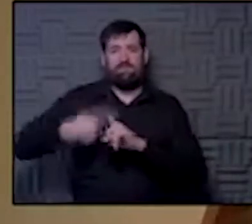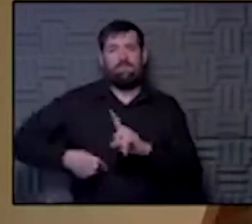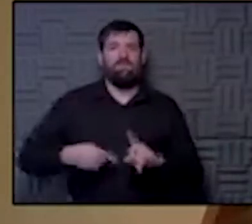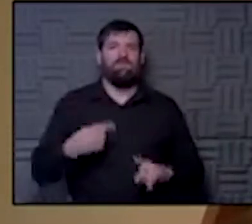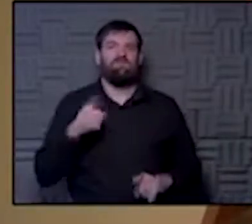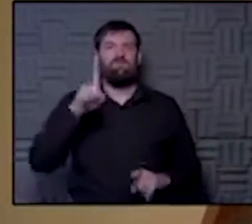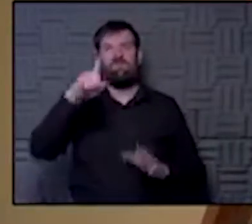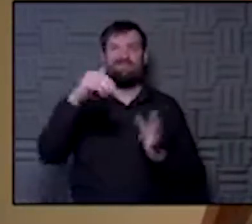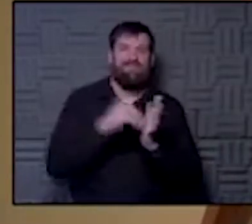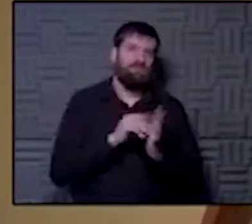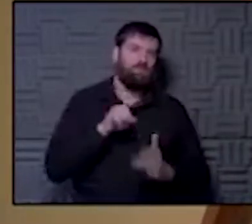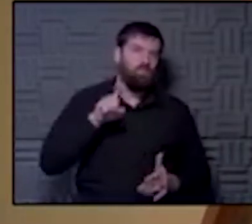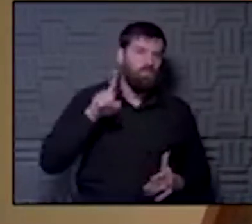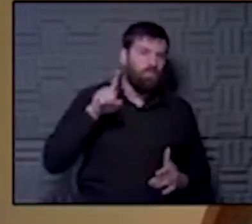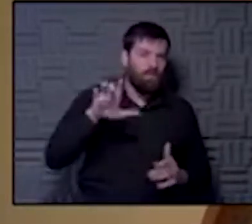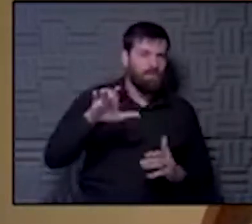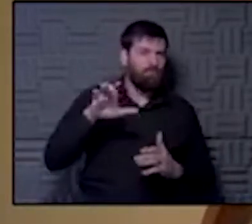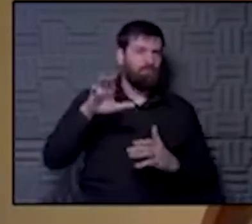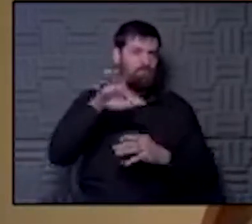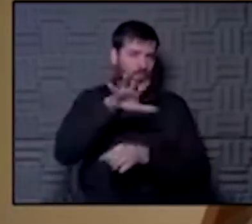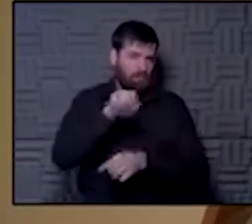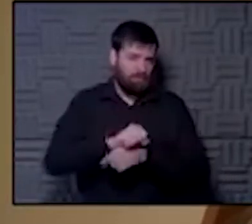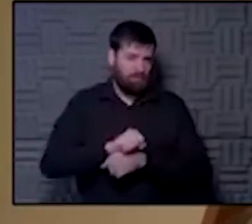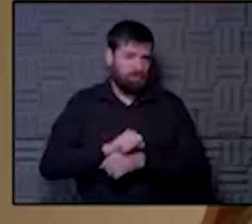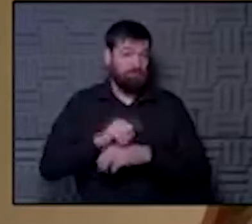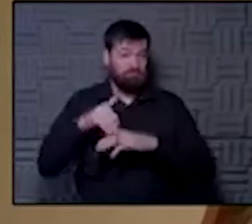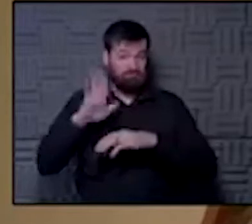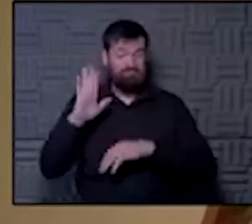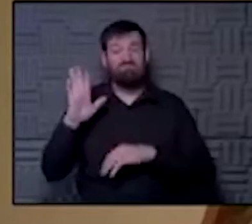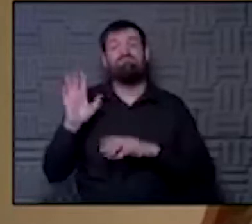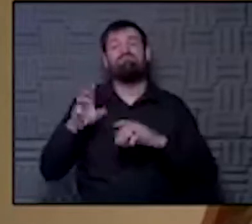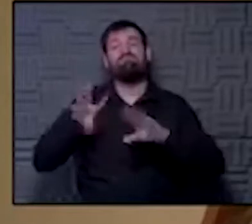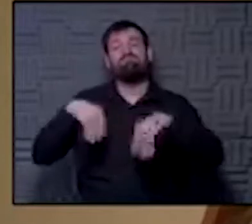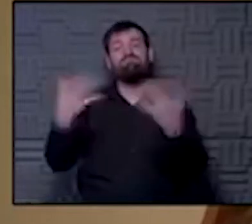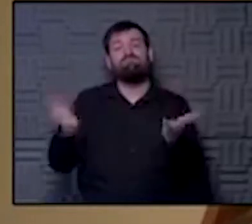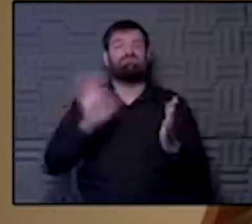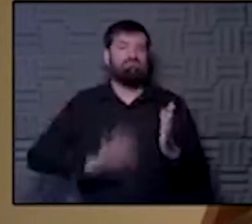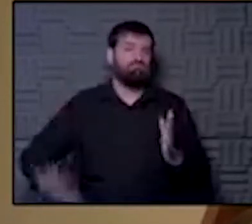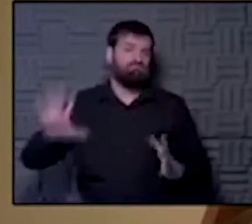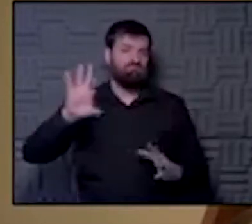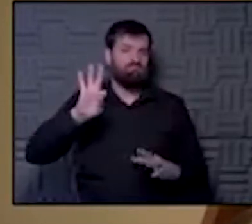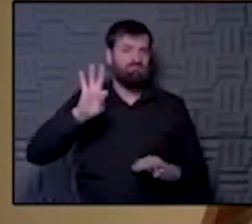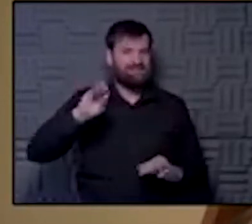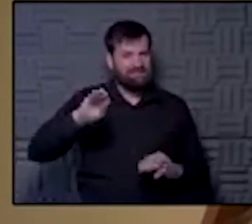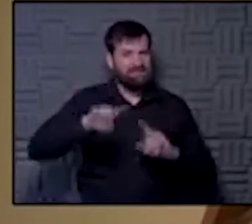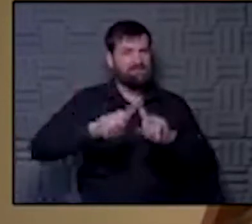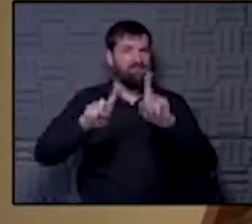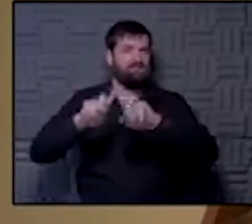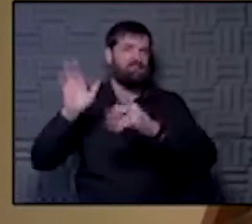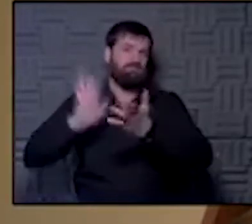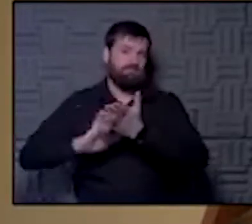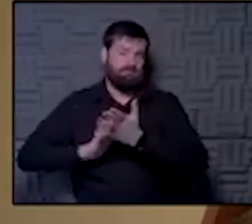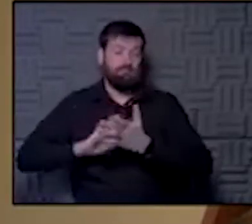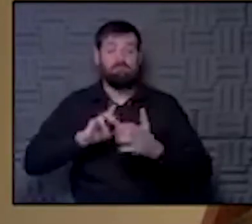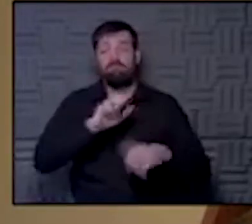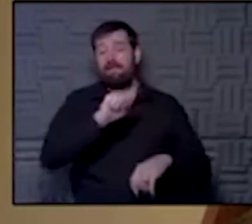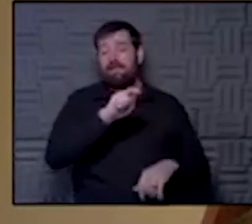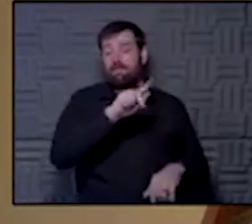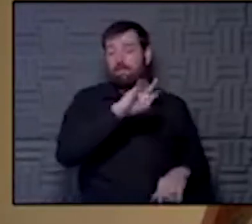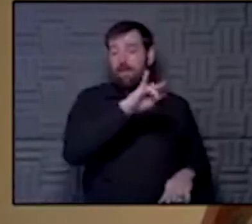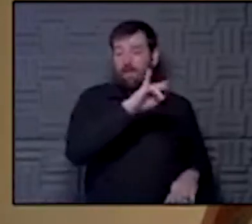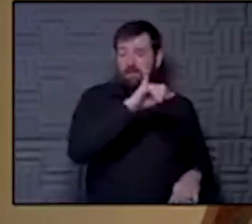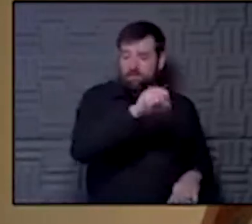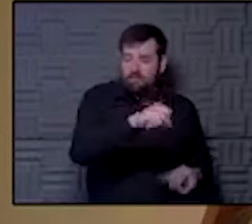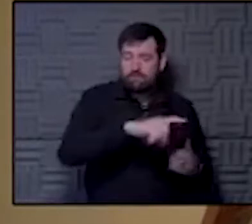1,100 appointments. So we give about 90 different medications, all different sorts of things, from antibiotics and